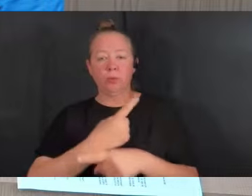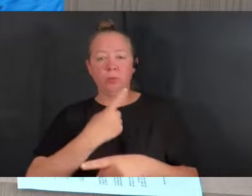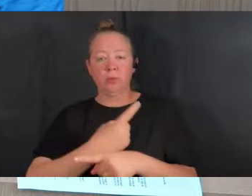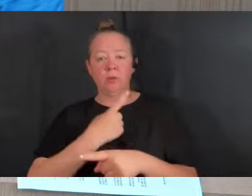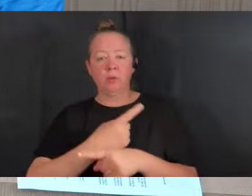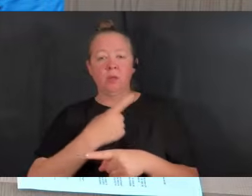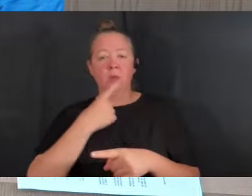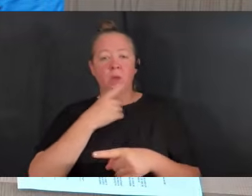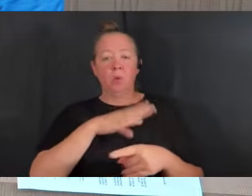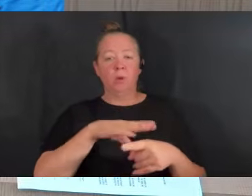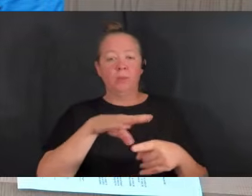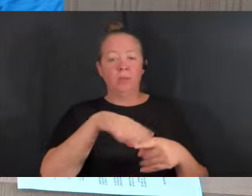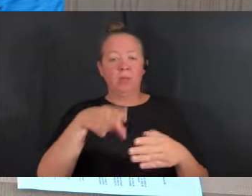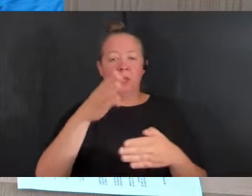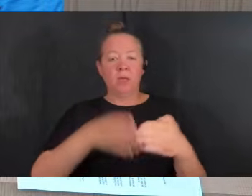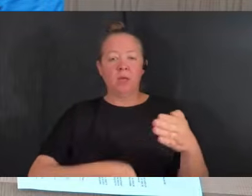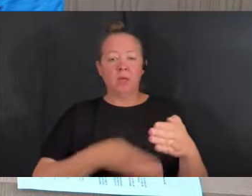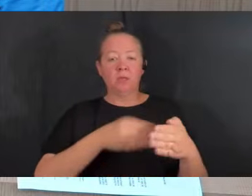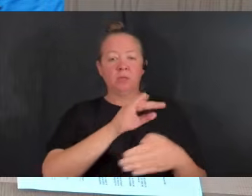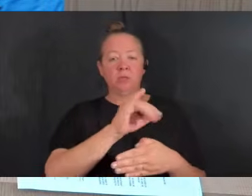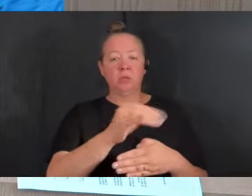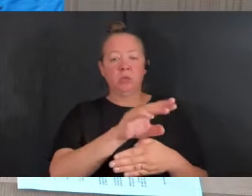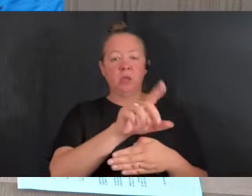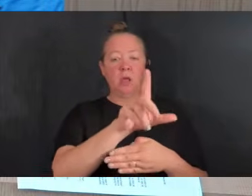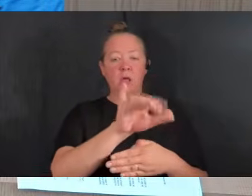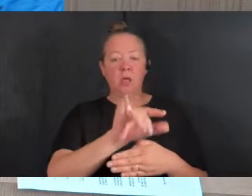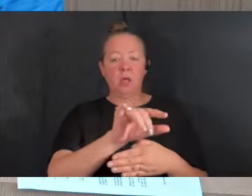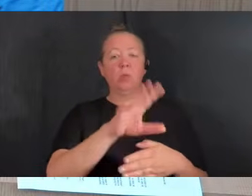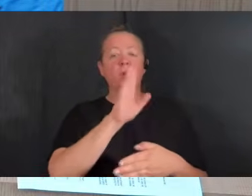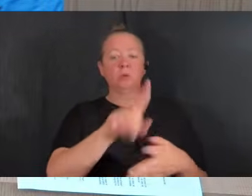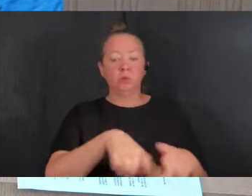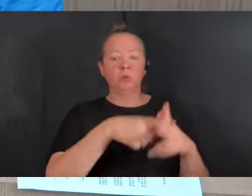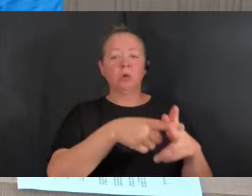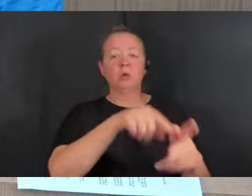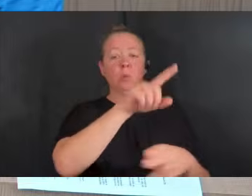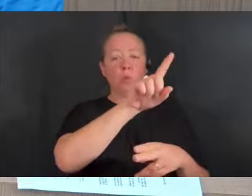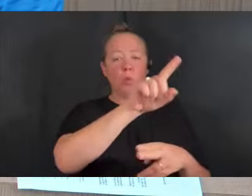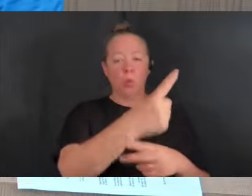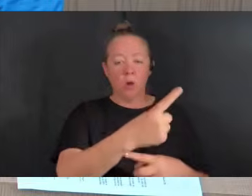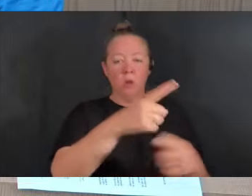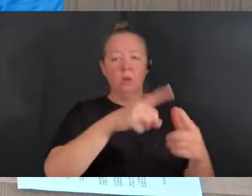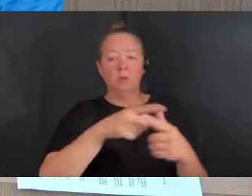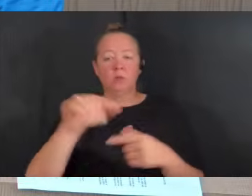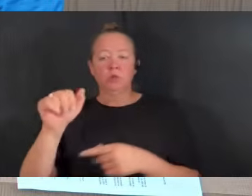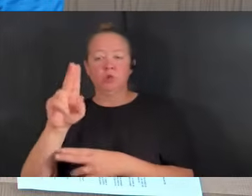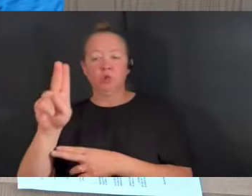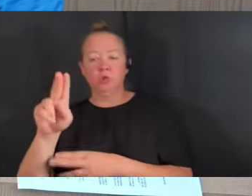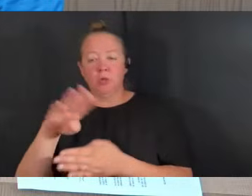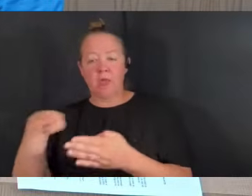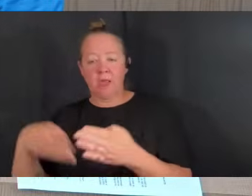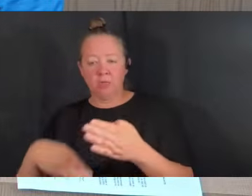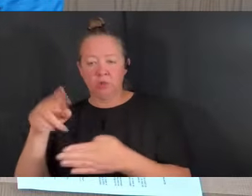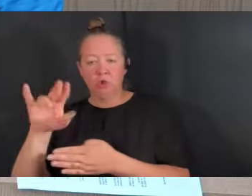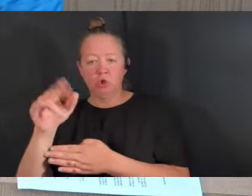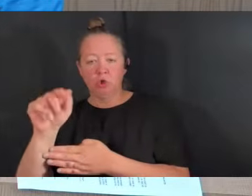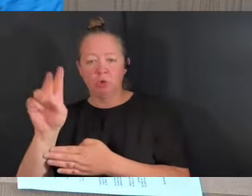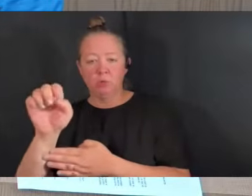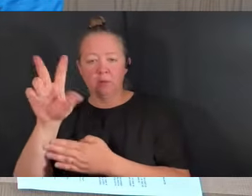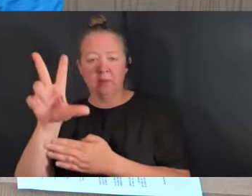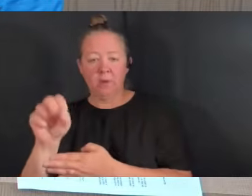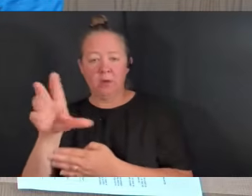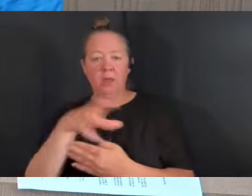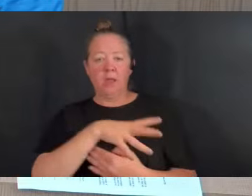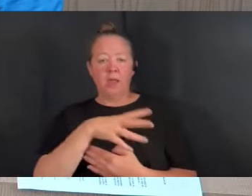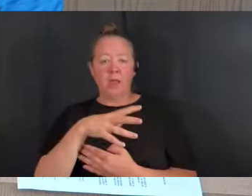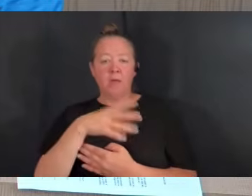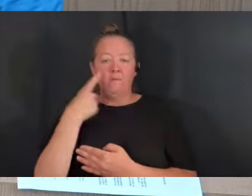by the following June 30 pursuant to C-32 of the Charter of the town. And whereas the mayor and town council have,